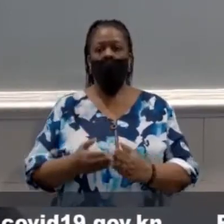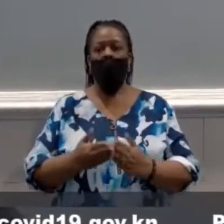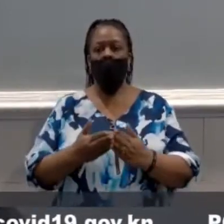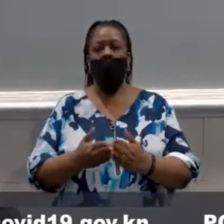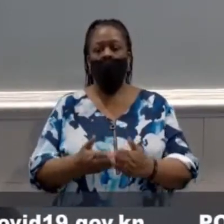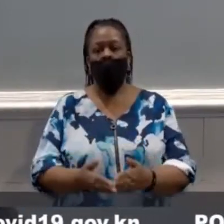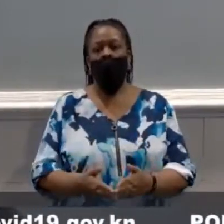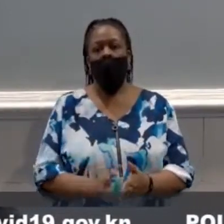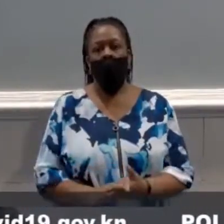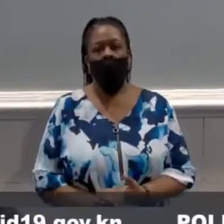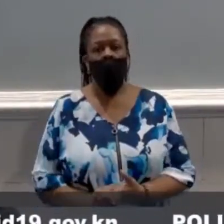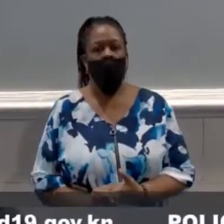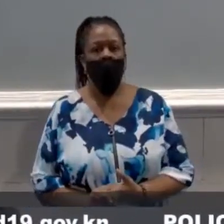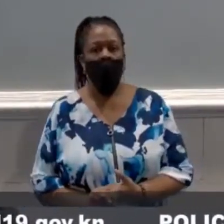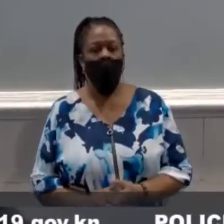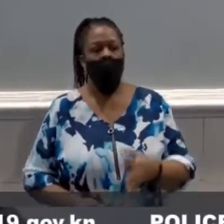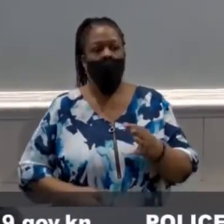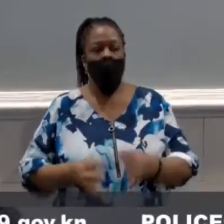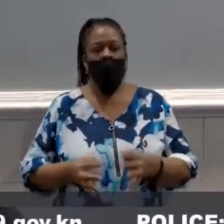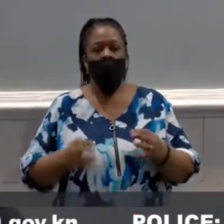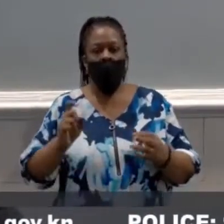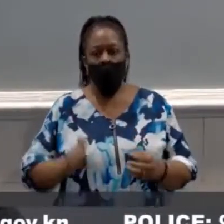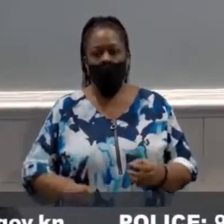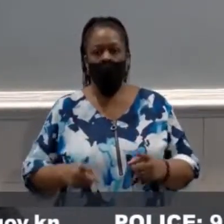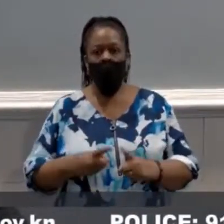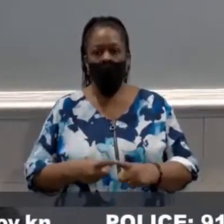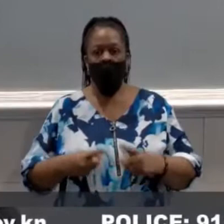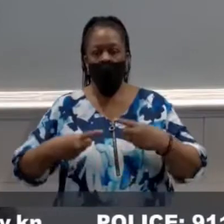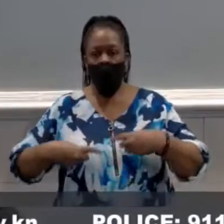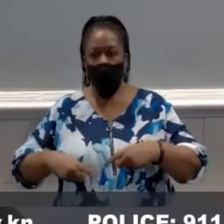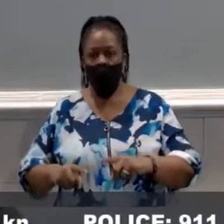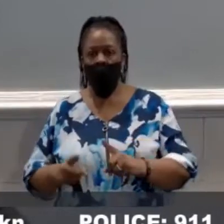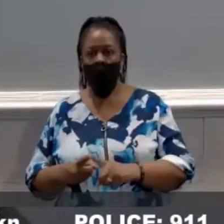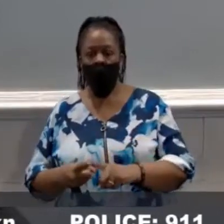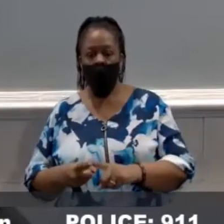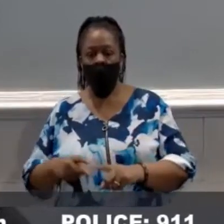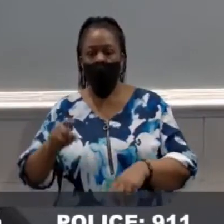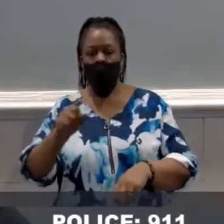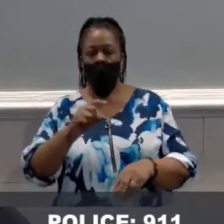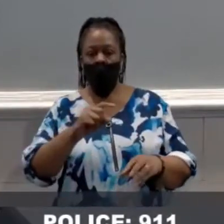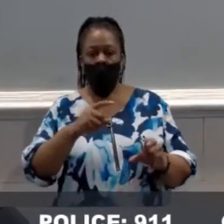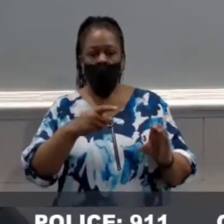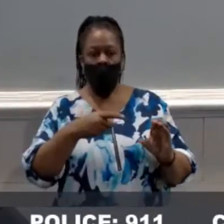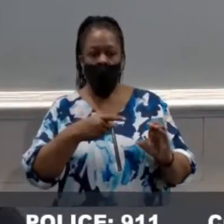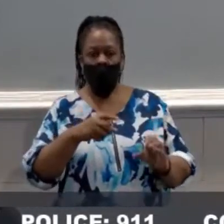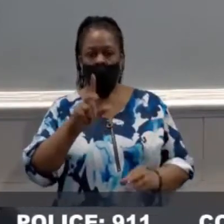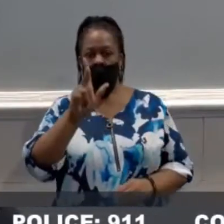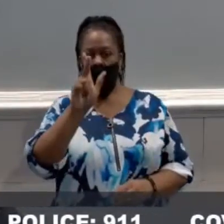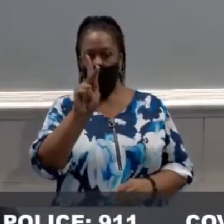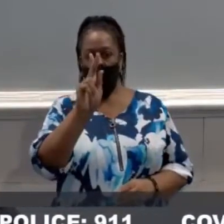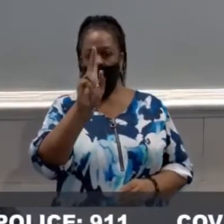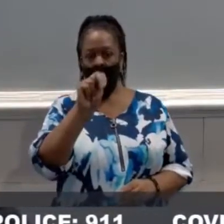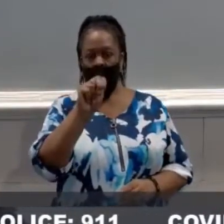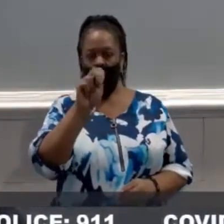To access the travel form, you can access it by going to the website